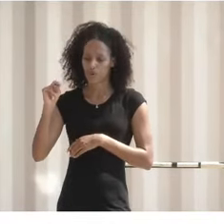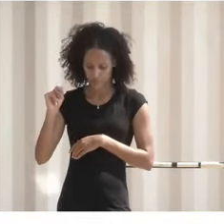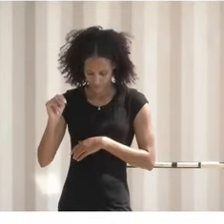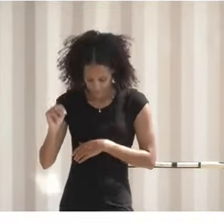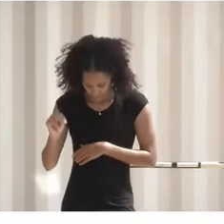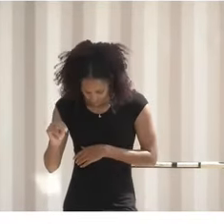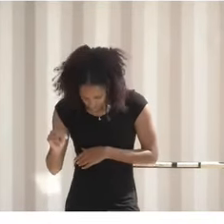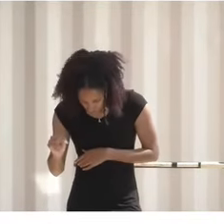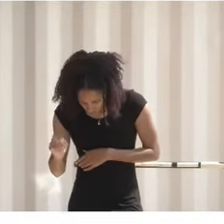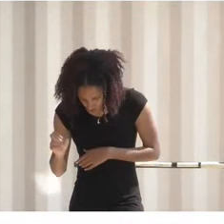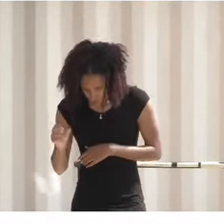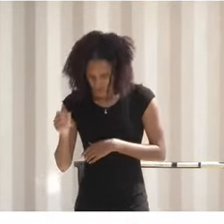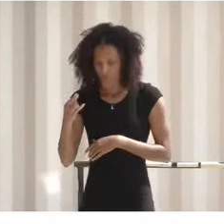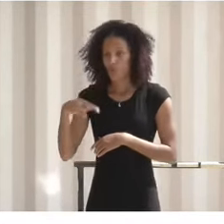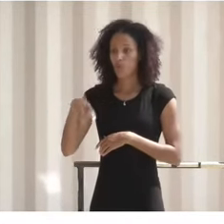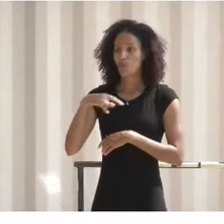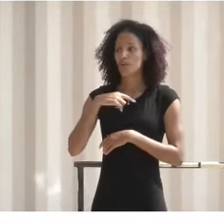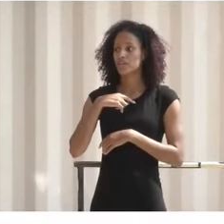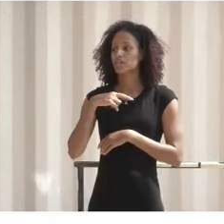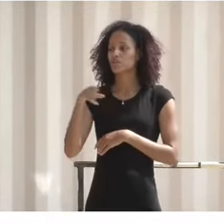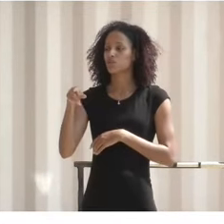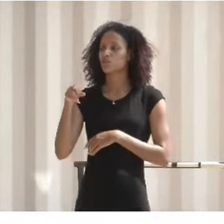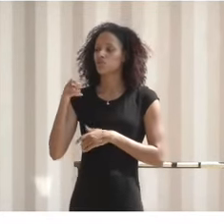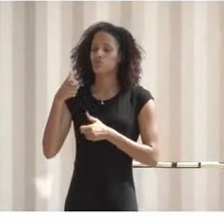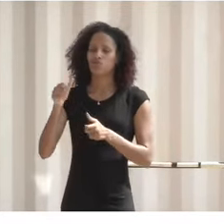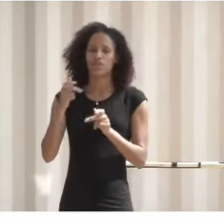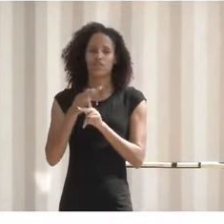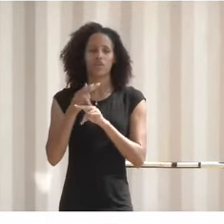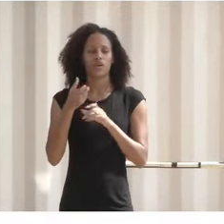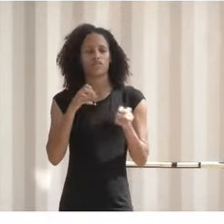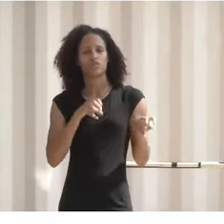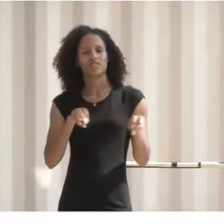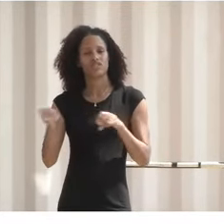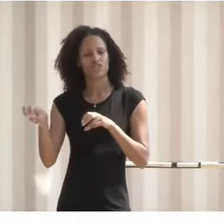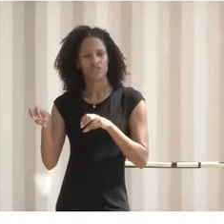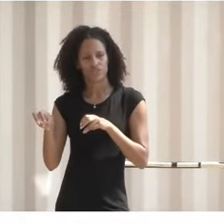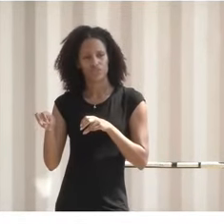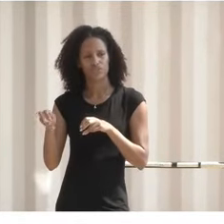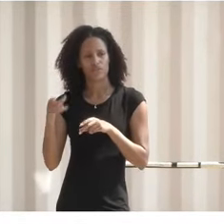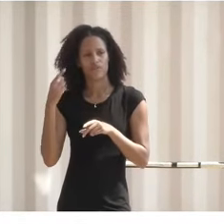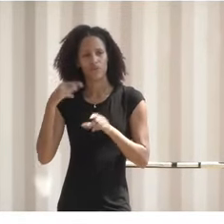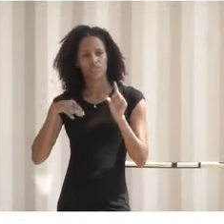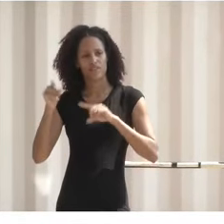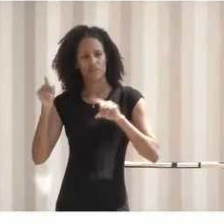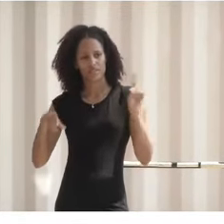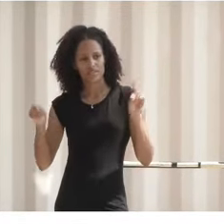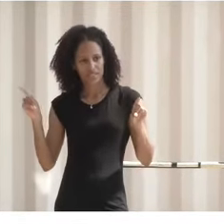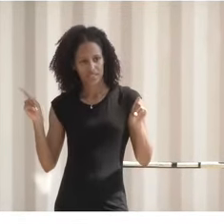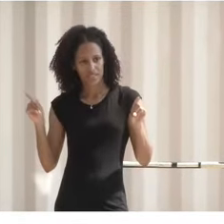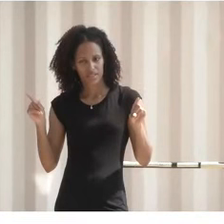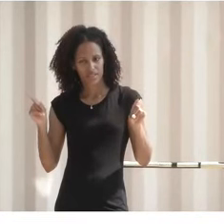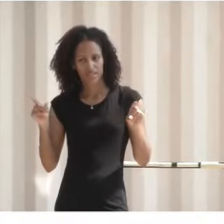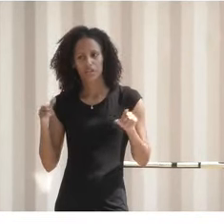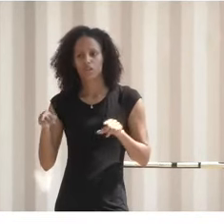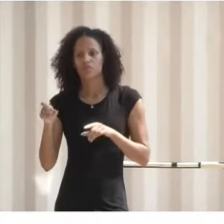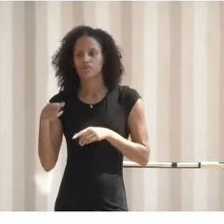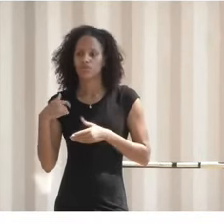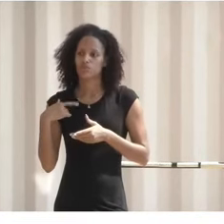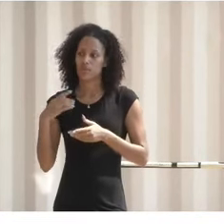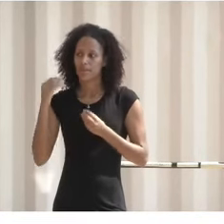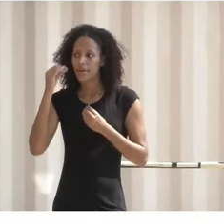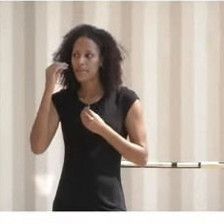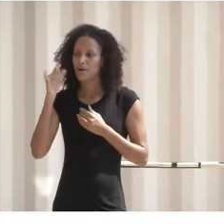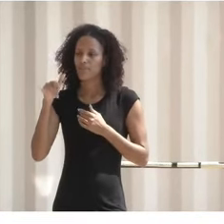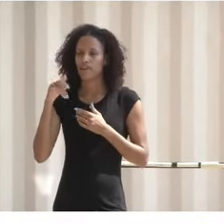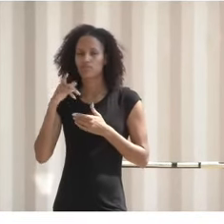And so when you are trying to see how to transition into diversity, you have to take into consideration